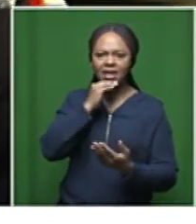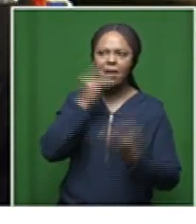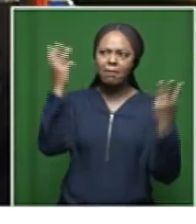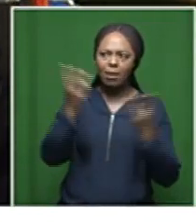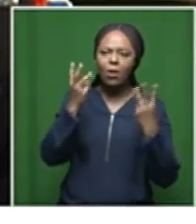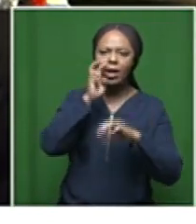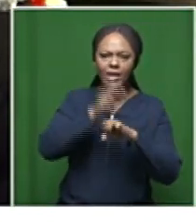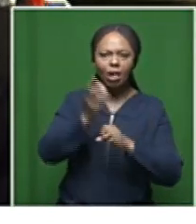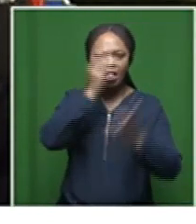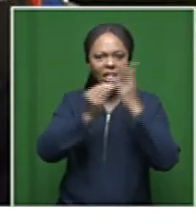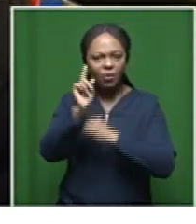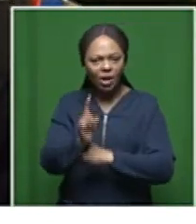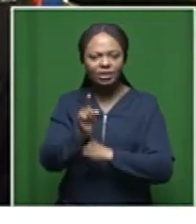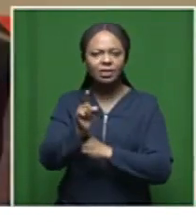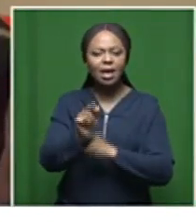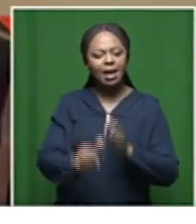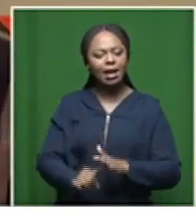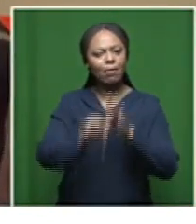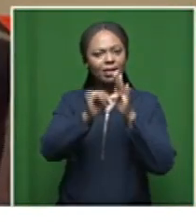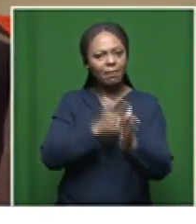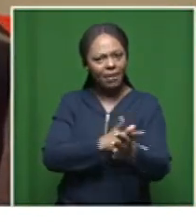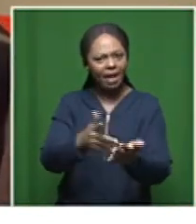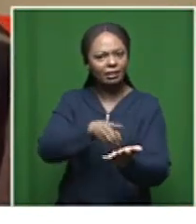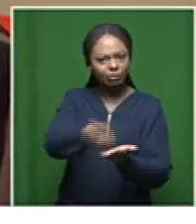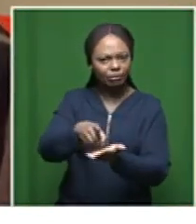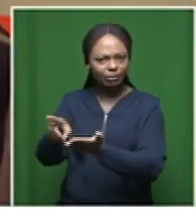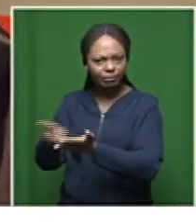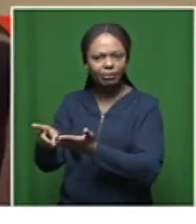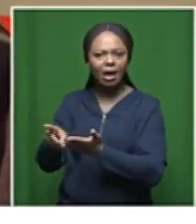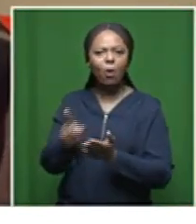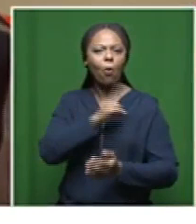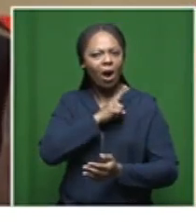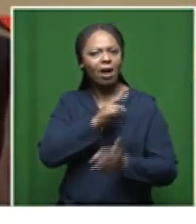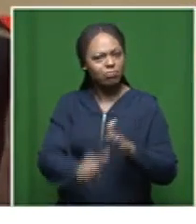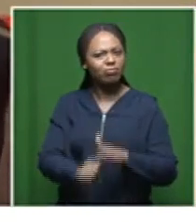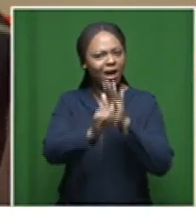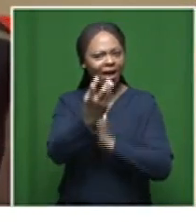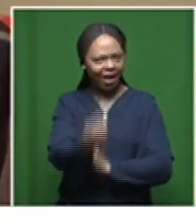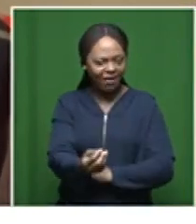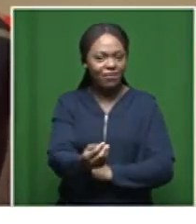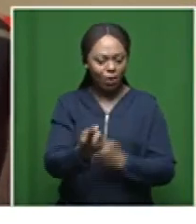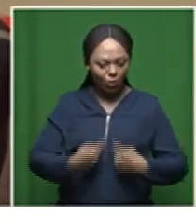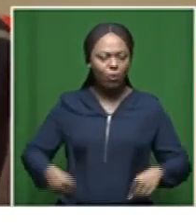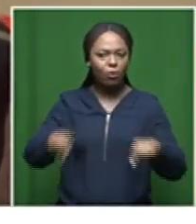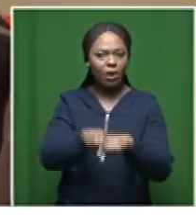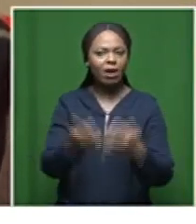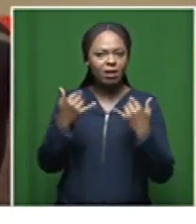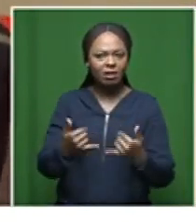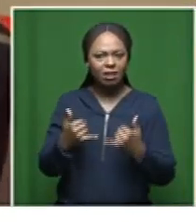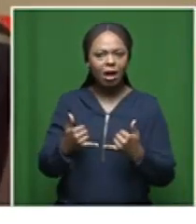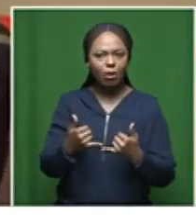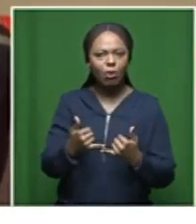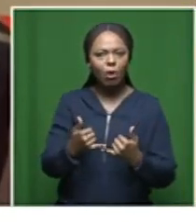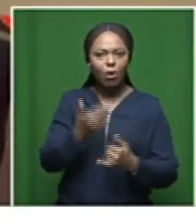to learn why is it important to donate blood and organs, right? We are the one race that is suffering